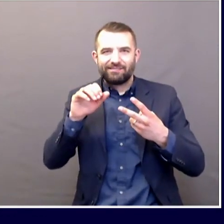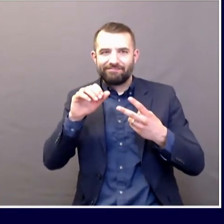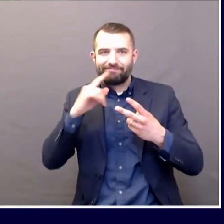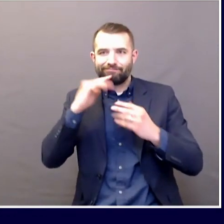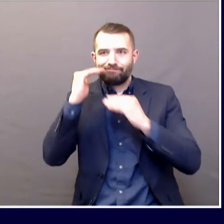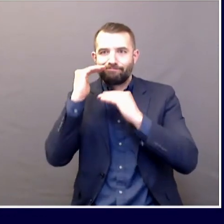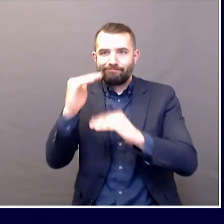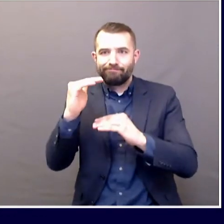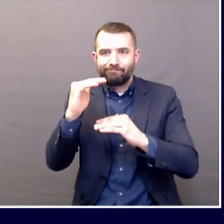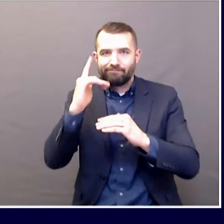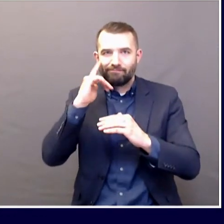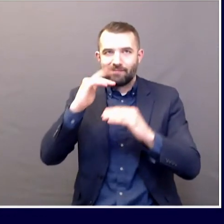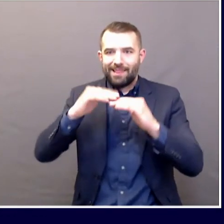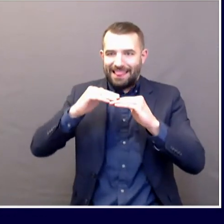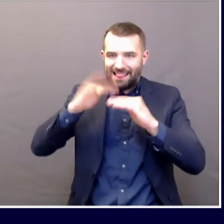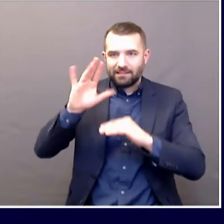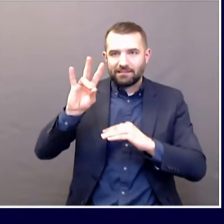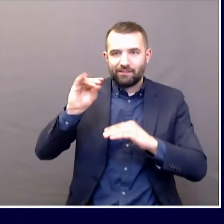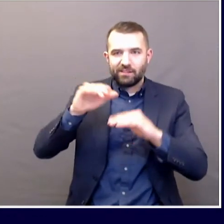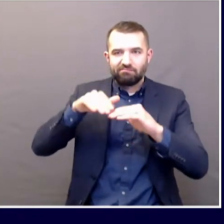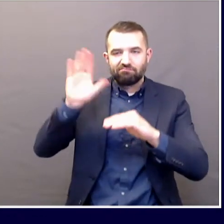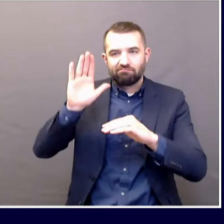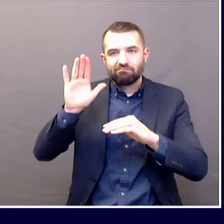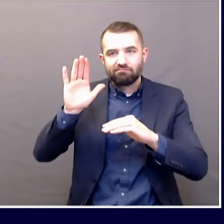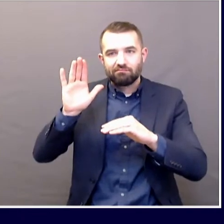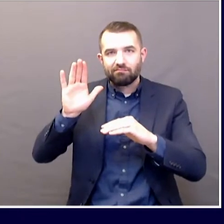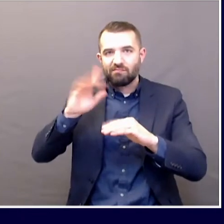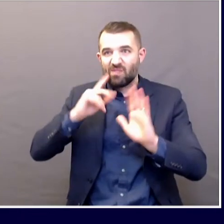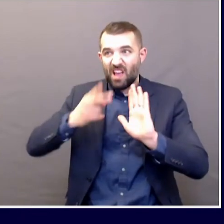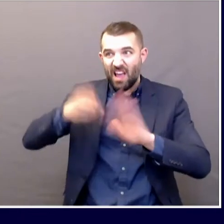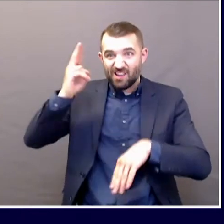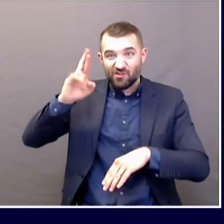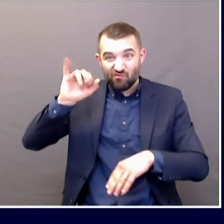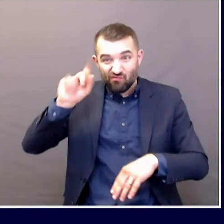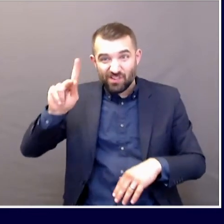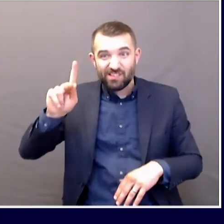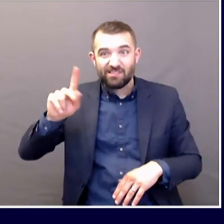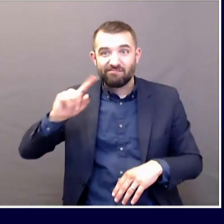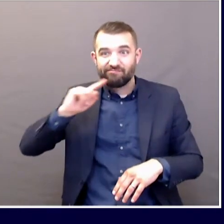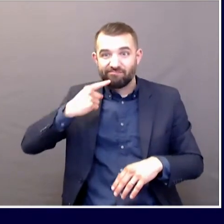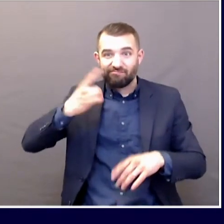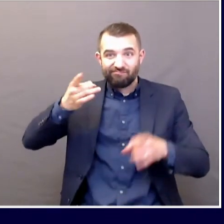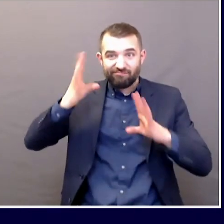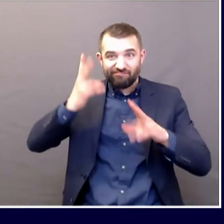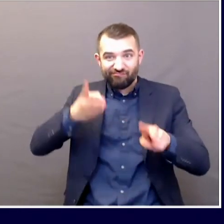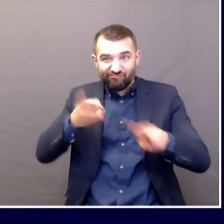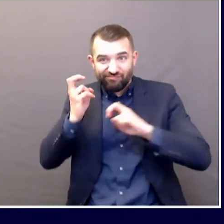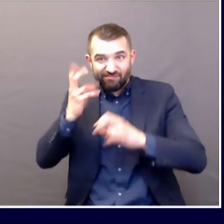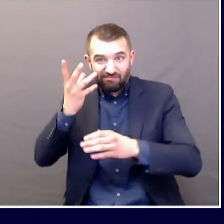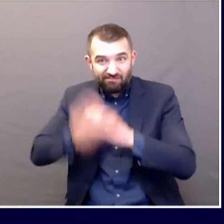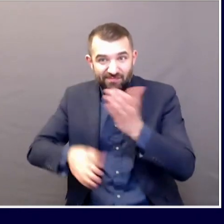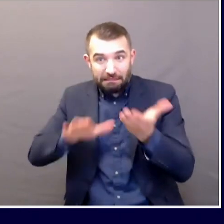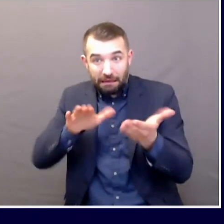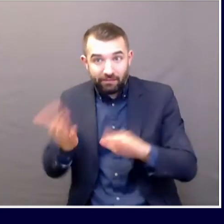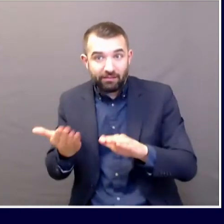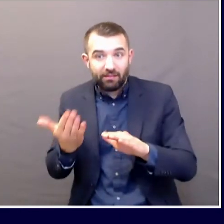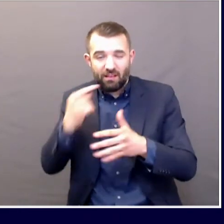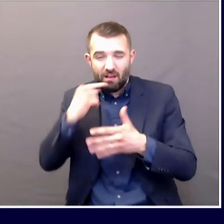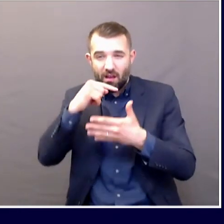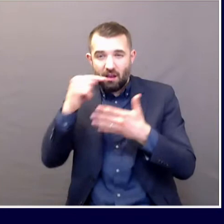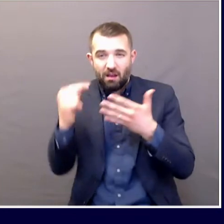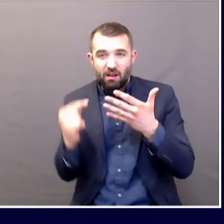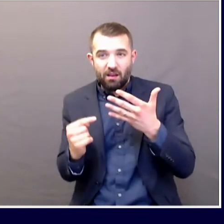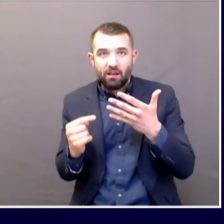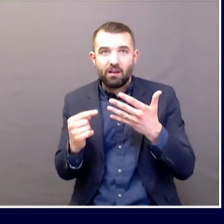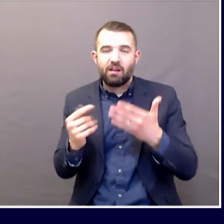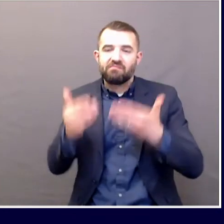at the highest medical risk of disease or severe consequences from COVID could make sure that they access vaccine rather than opening it up more